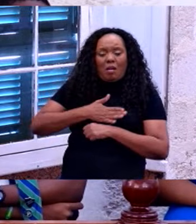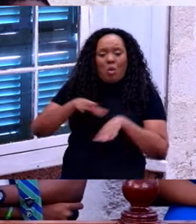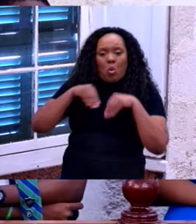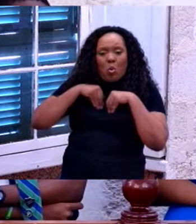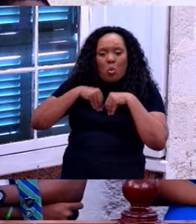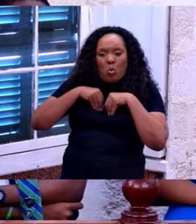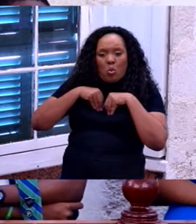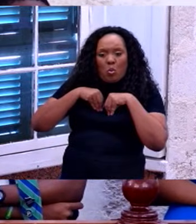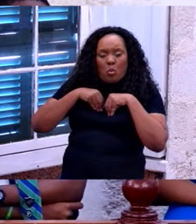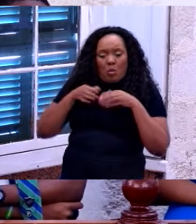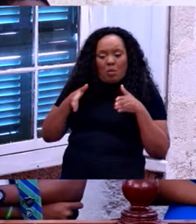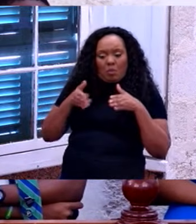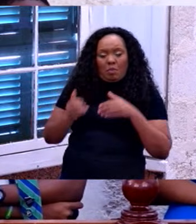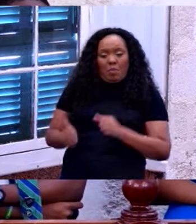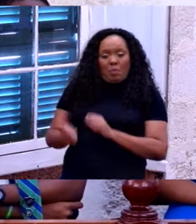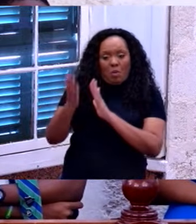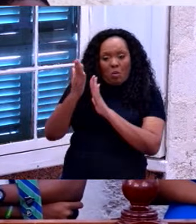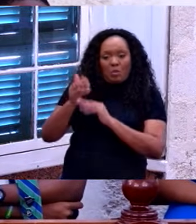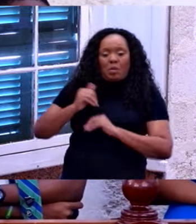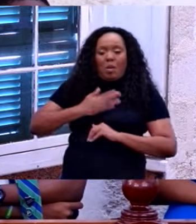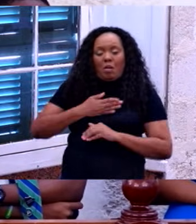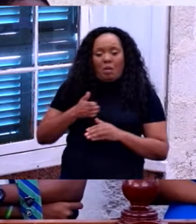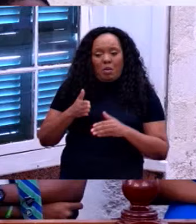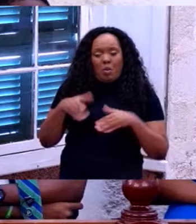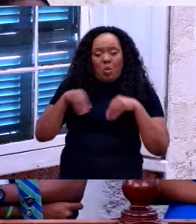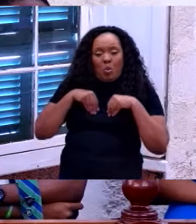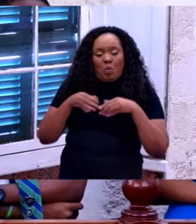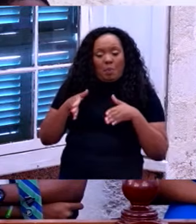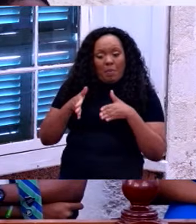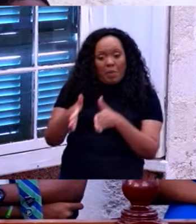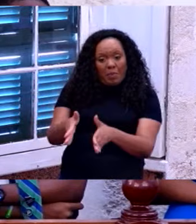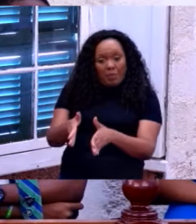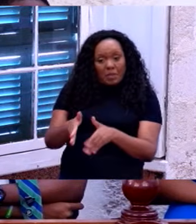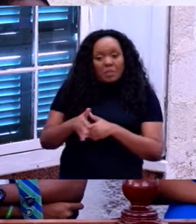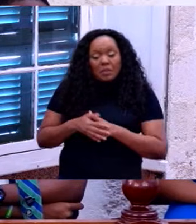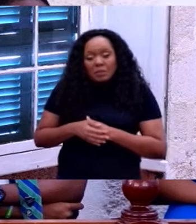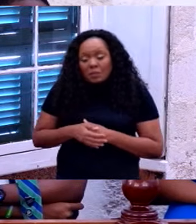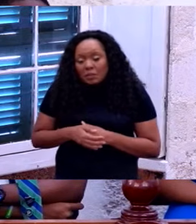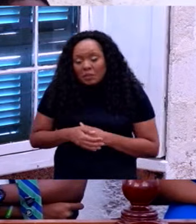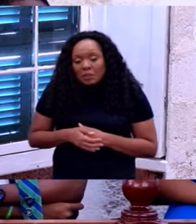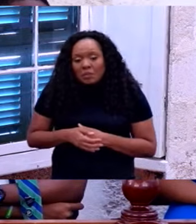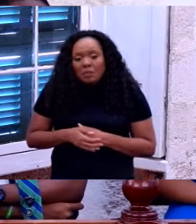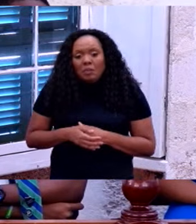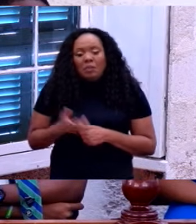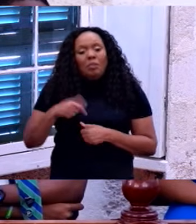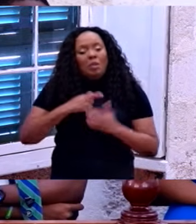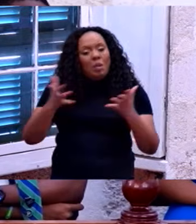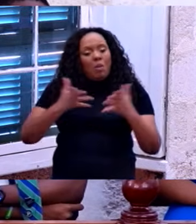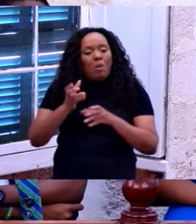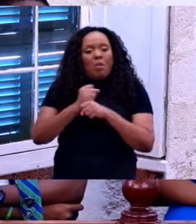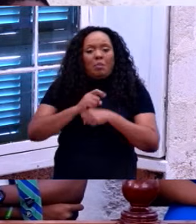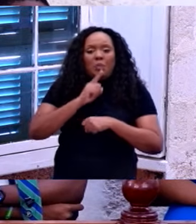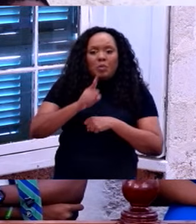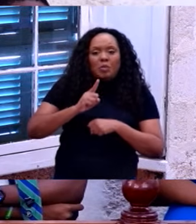republic. I think we had a recent example of how we really need to have these conventions established for